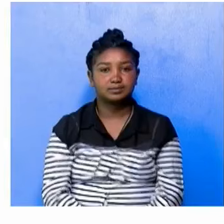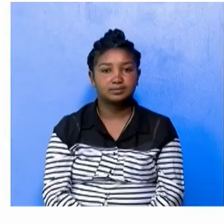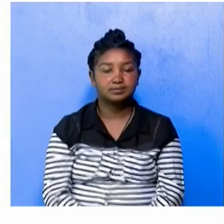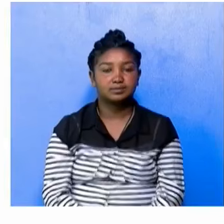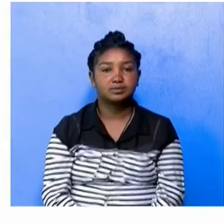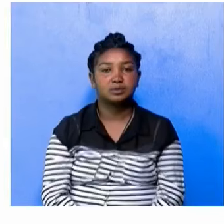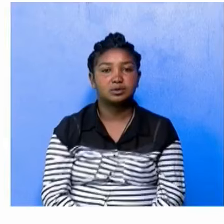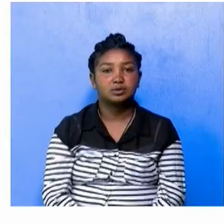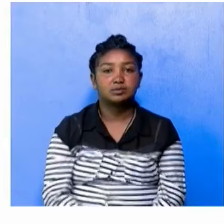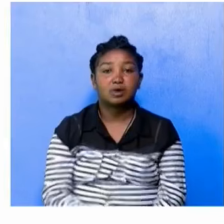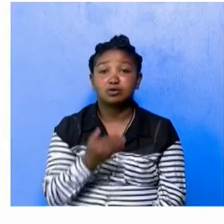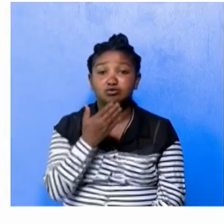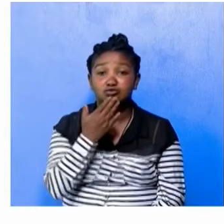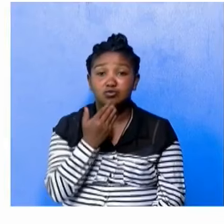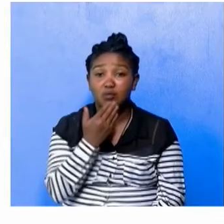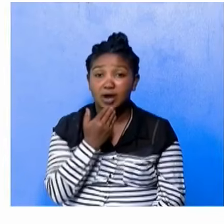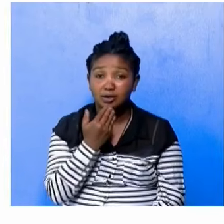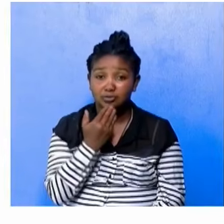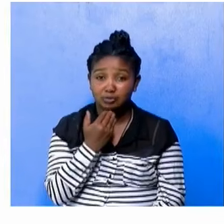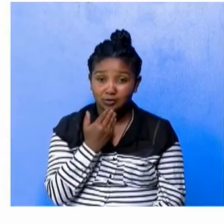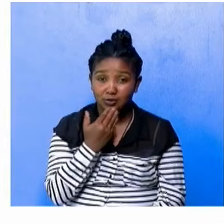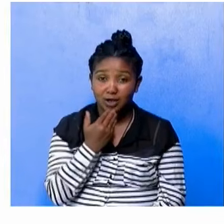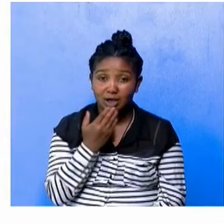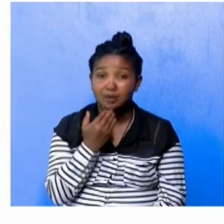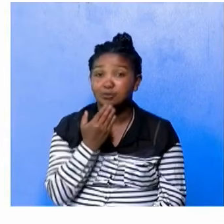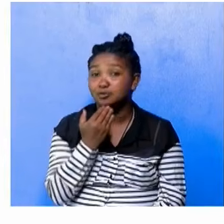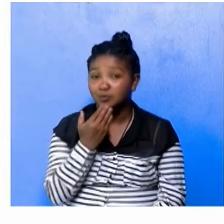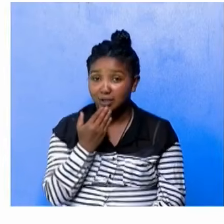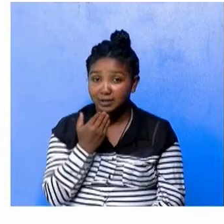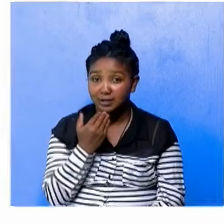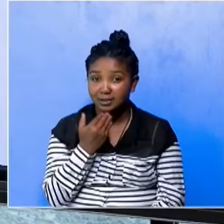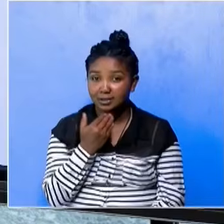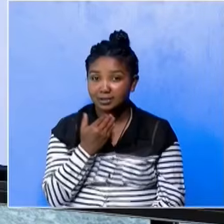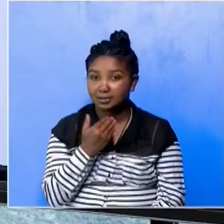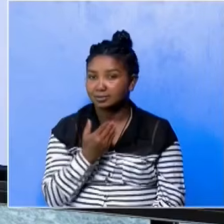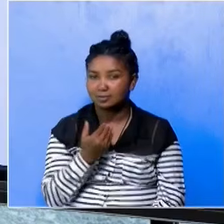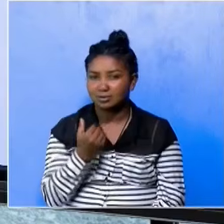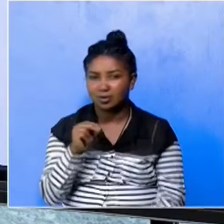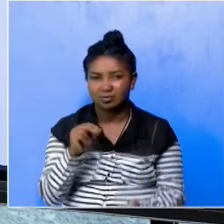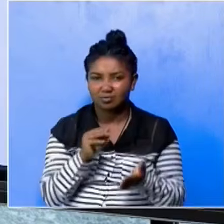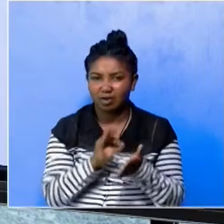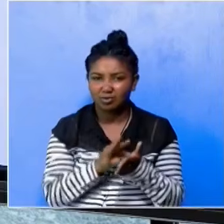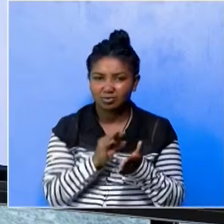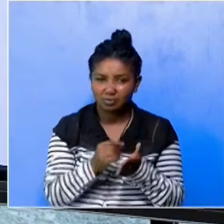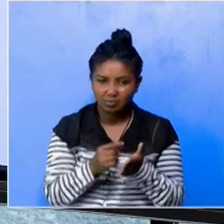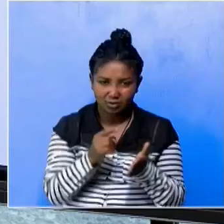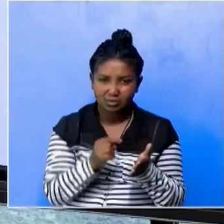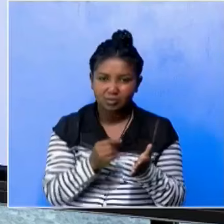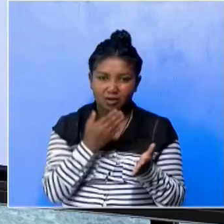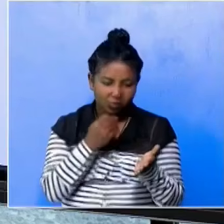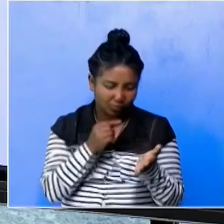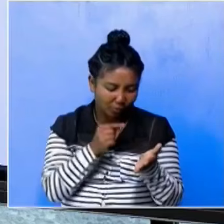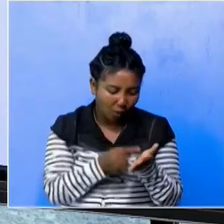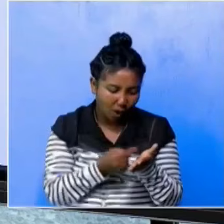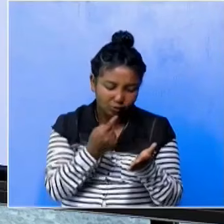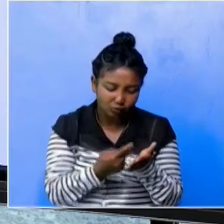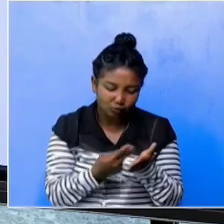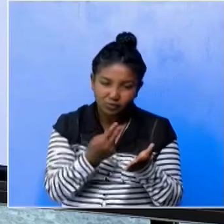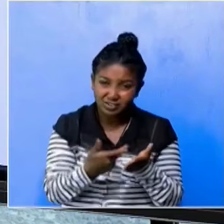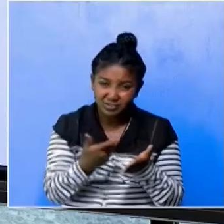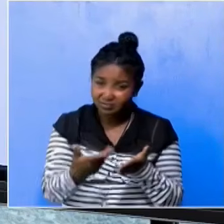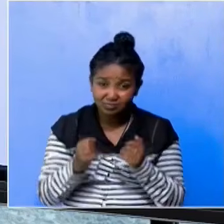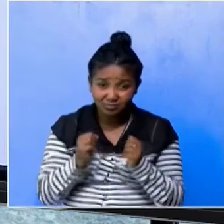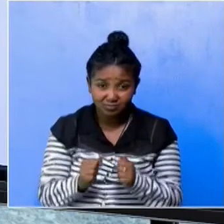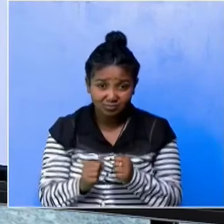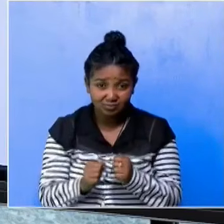yes, sugar. When we say here, sugar, this one is uncountable. Can we count 1 sugar,